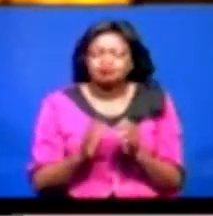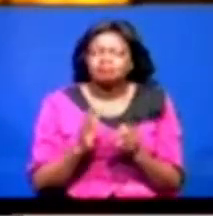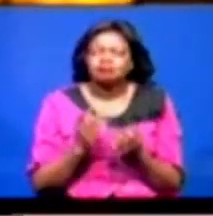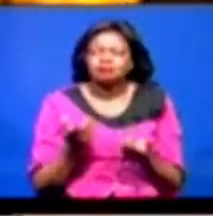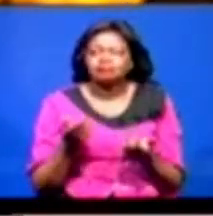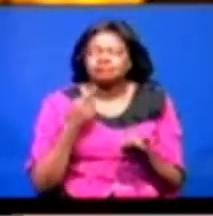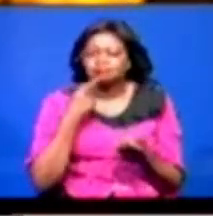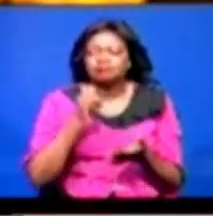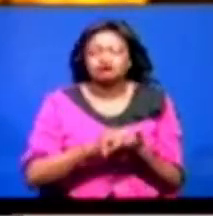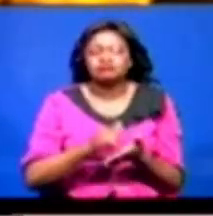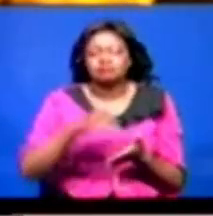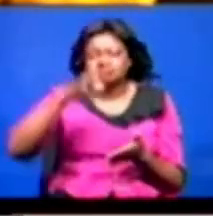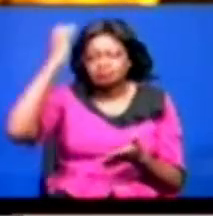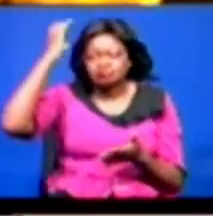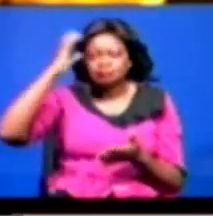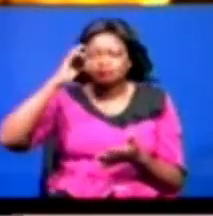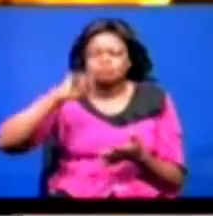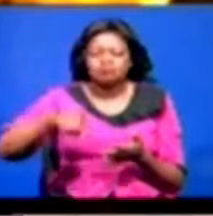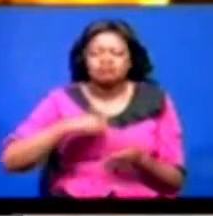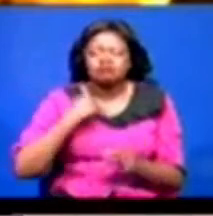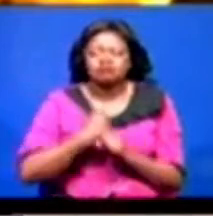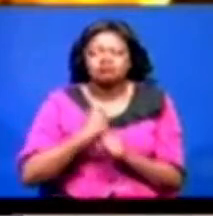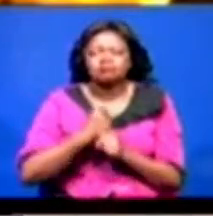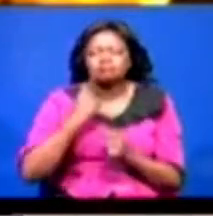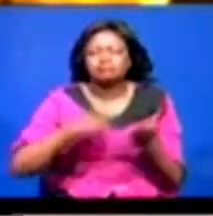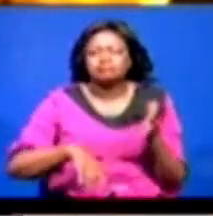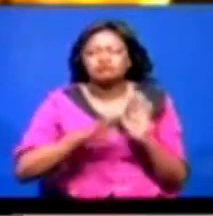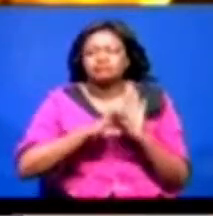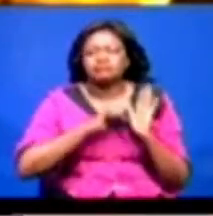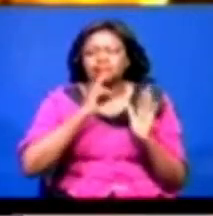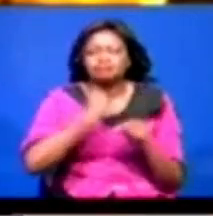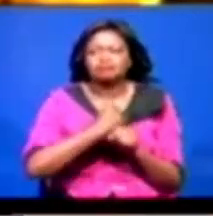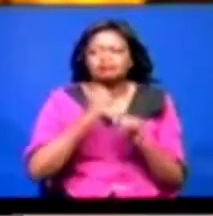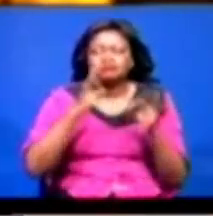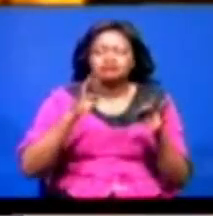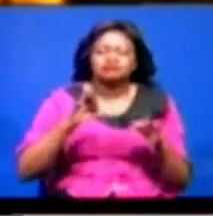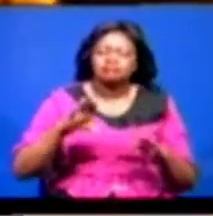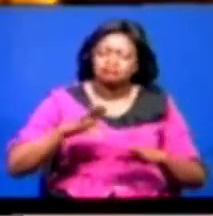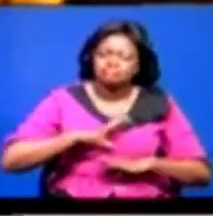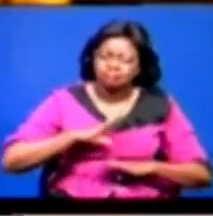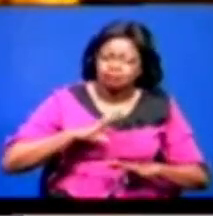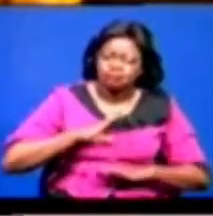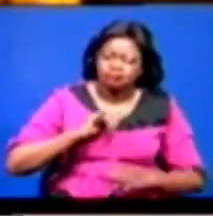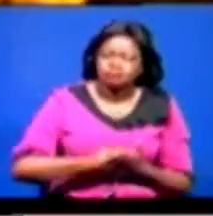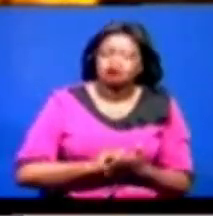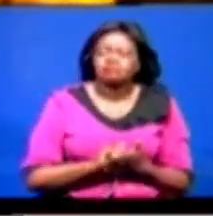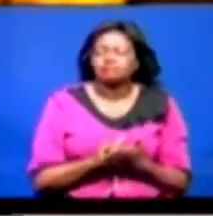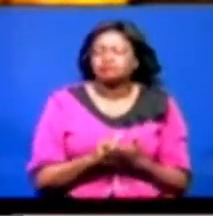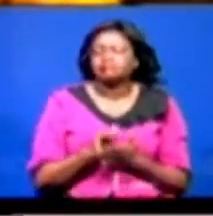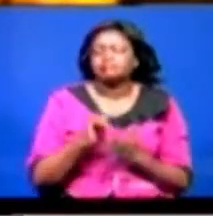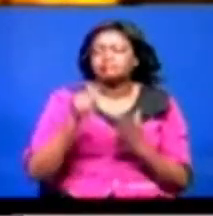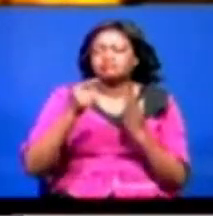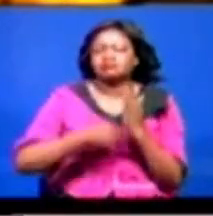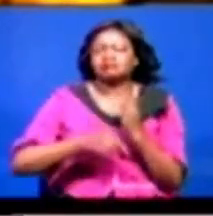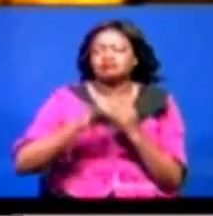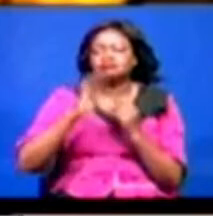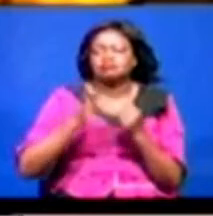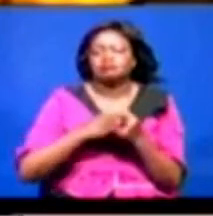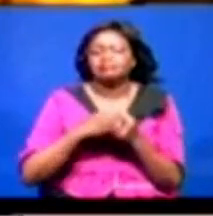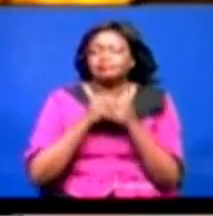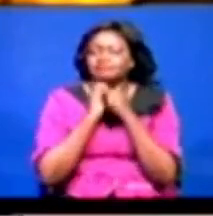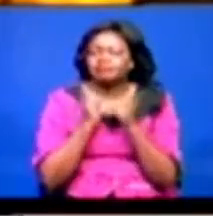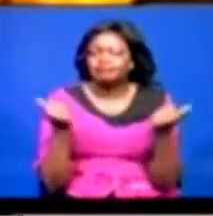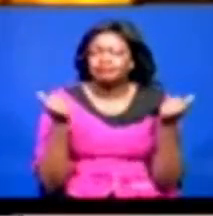what the Constitution told him to do. That if you are satisfied that the threshold in Article 138(4) has been met, and if you